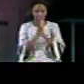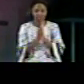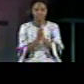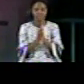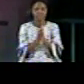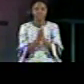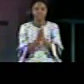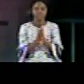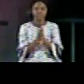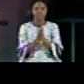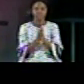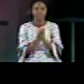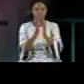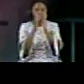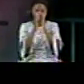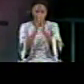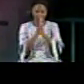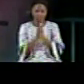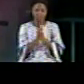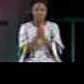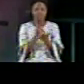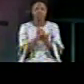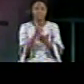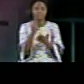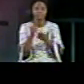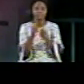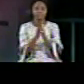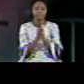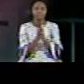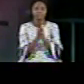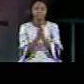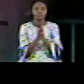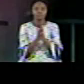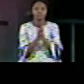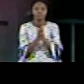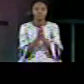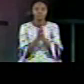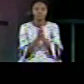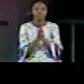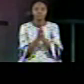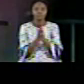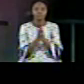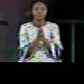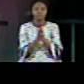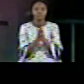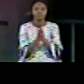a man puts your hands together for the lord jesus